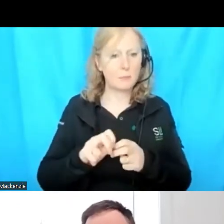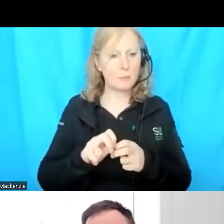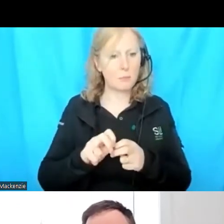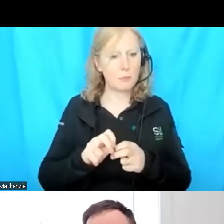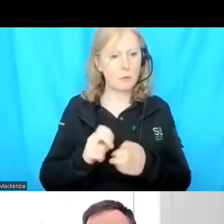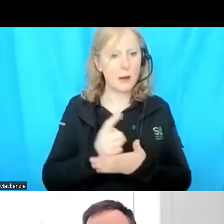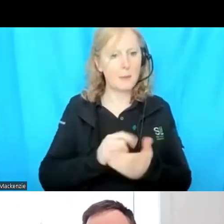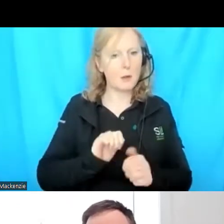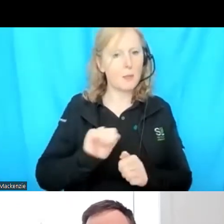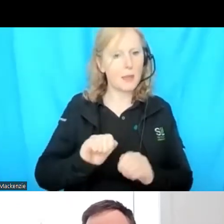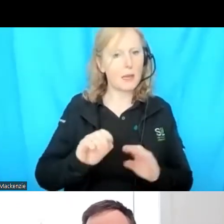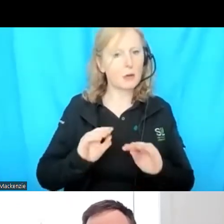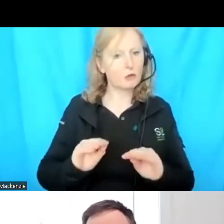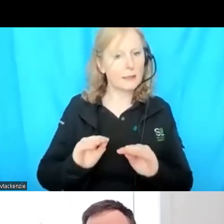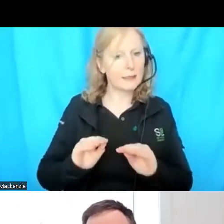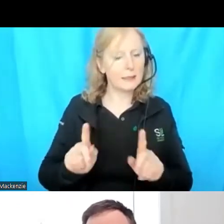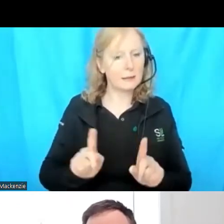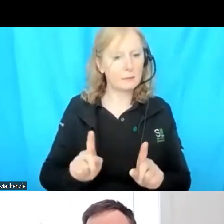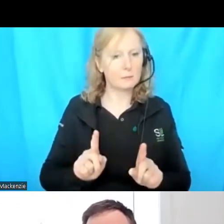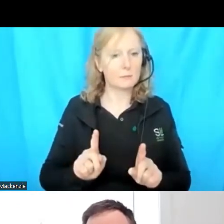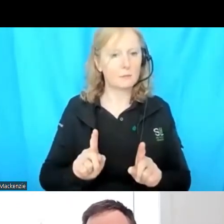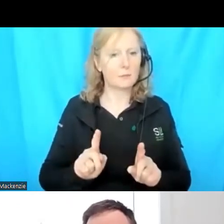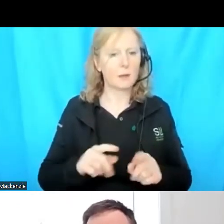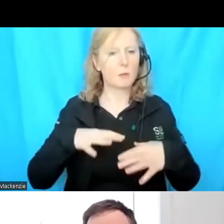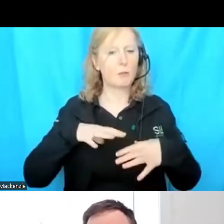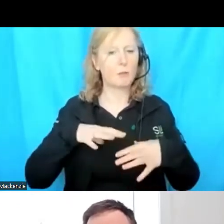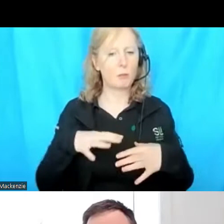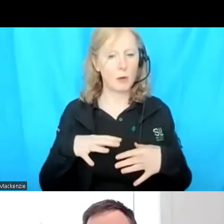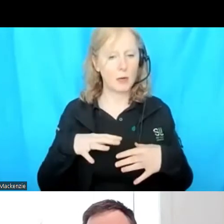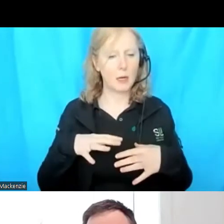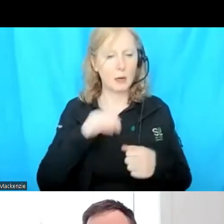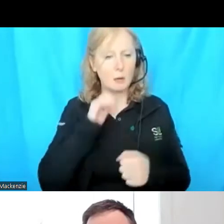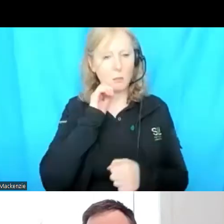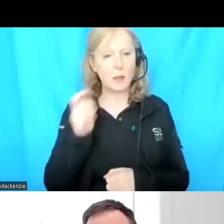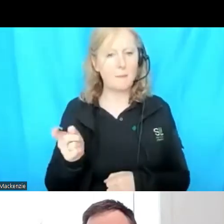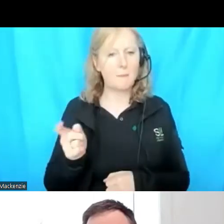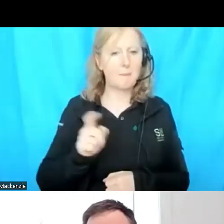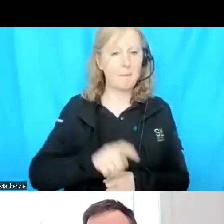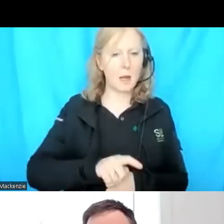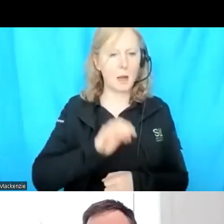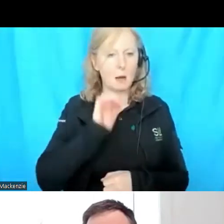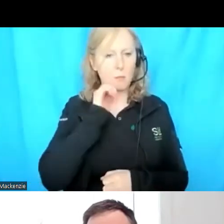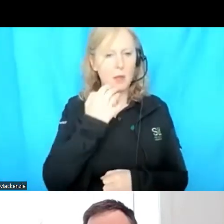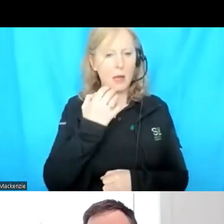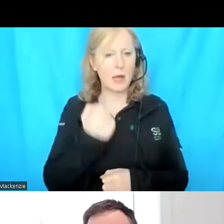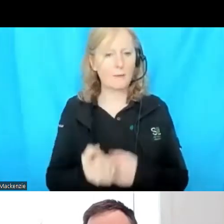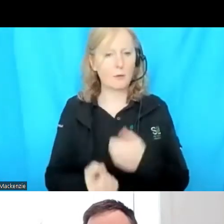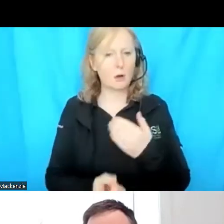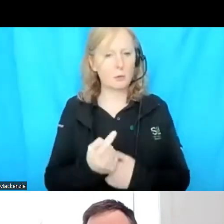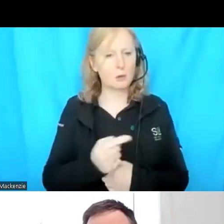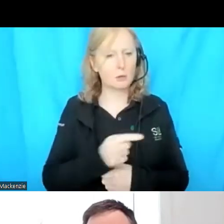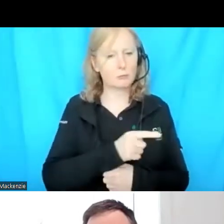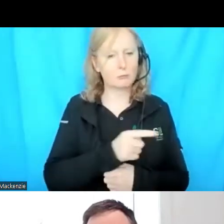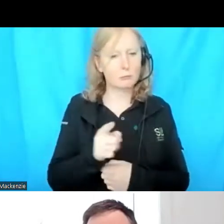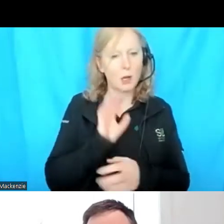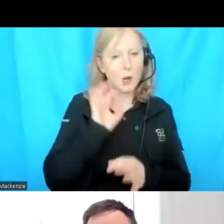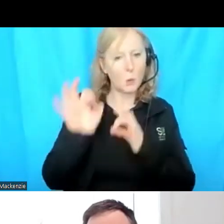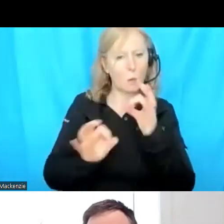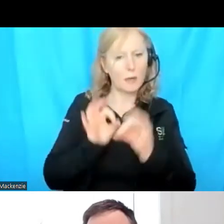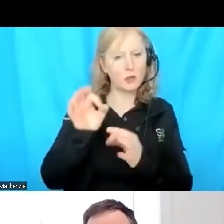have. Then after a very short comfort break, we'll come back and there'll be an opportunity to put your questions to the